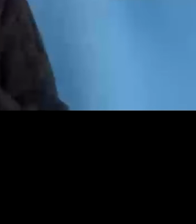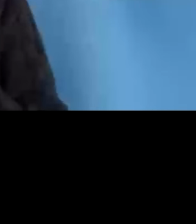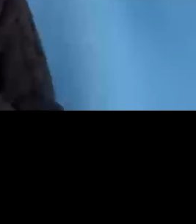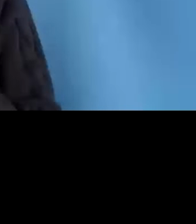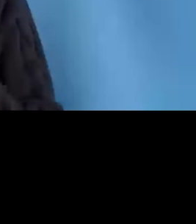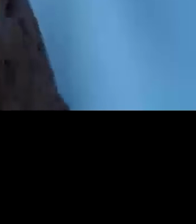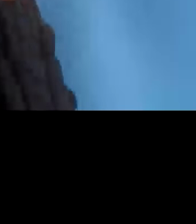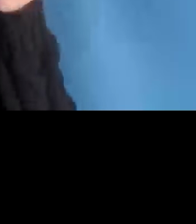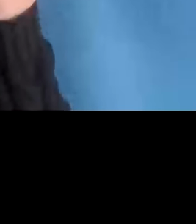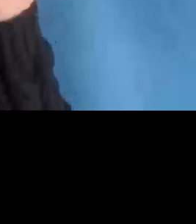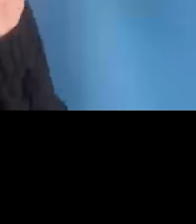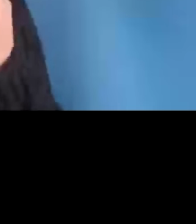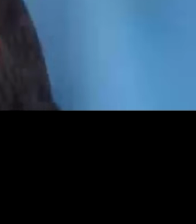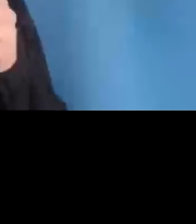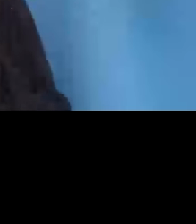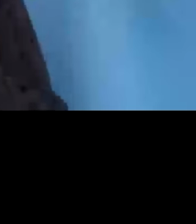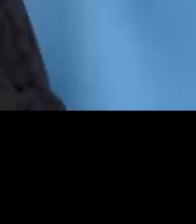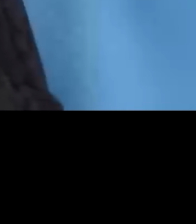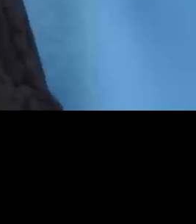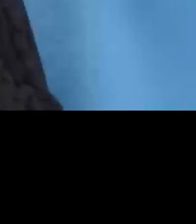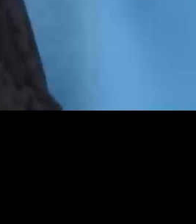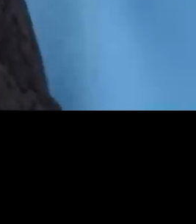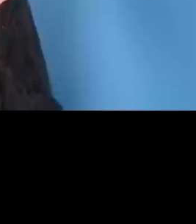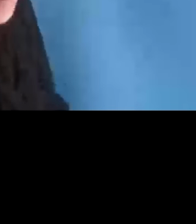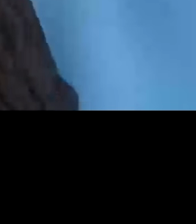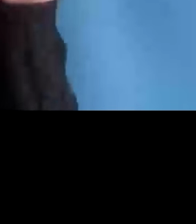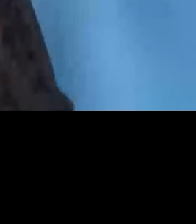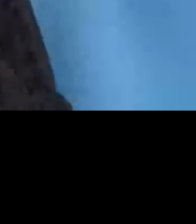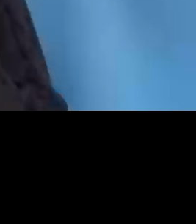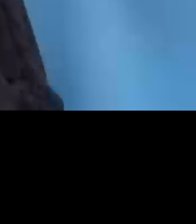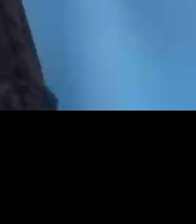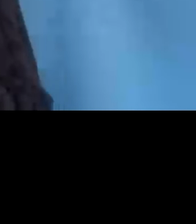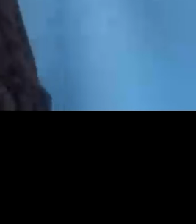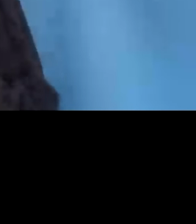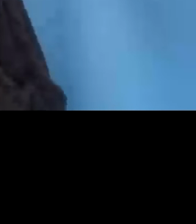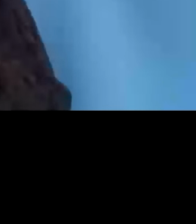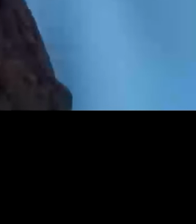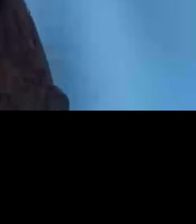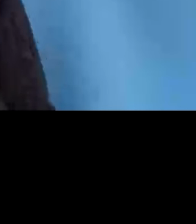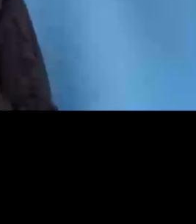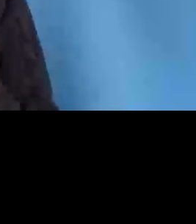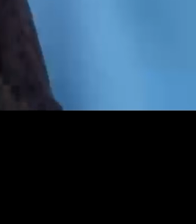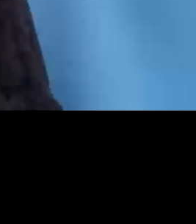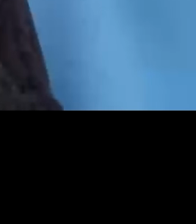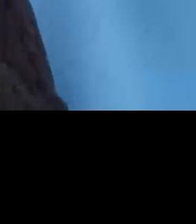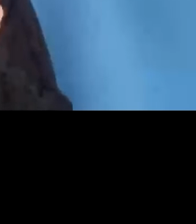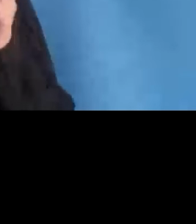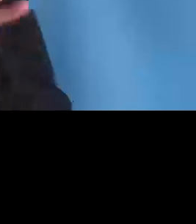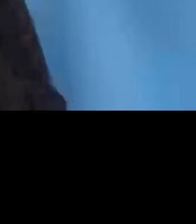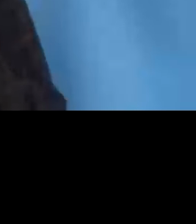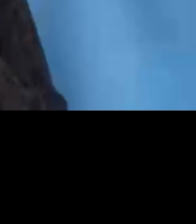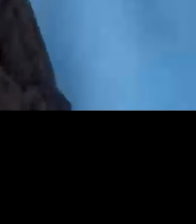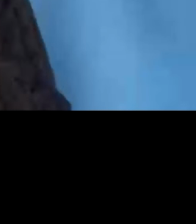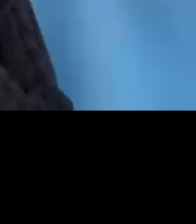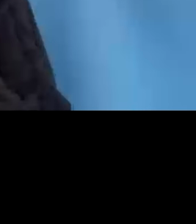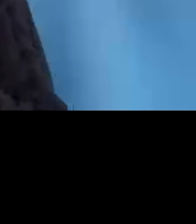welcome to our interpreters Alana and Bella for helping ensure this space is inclusive and accessible. Now, before